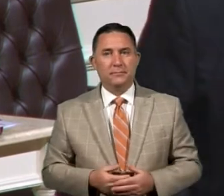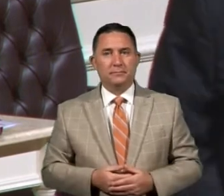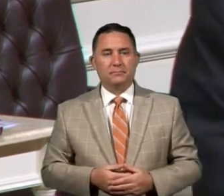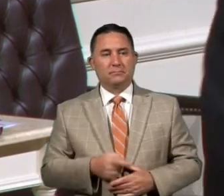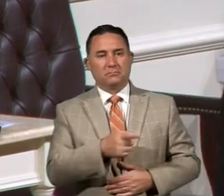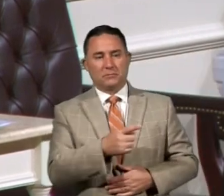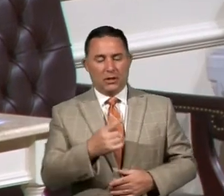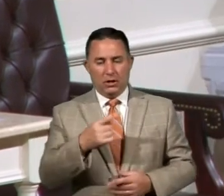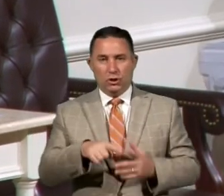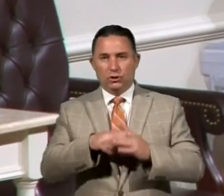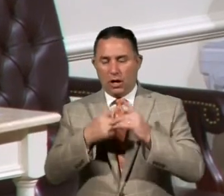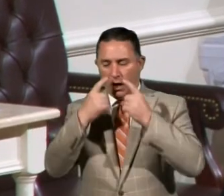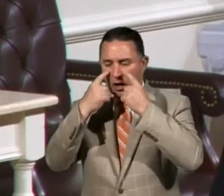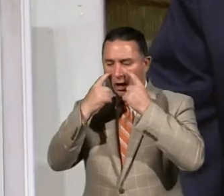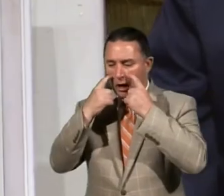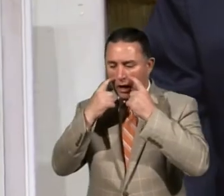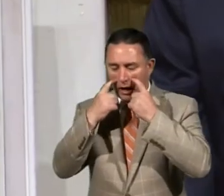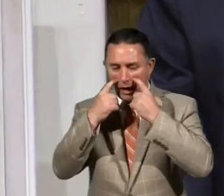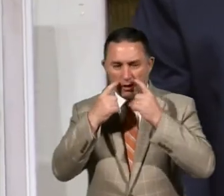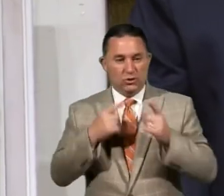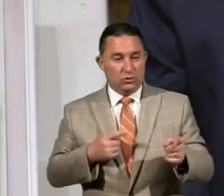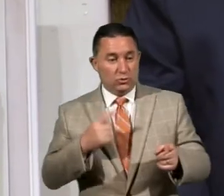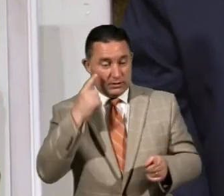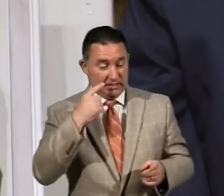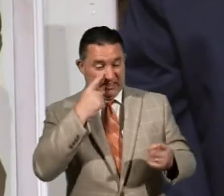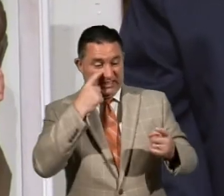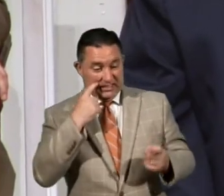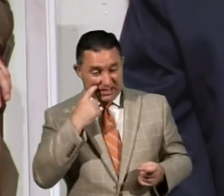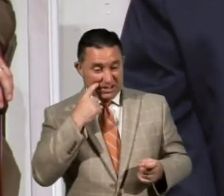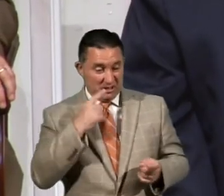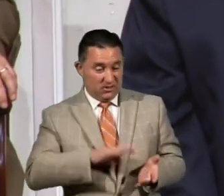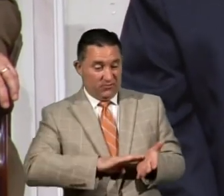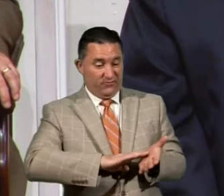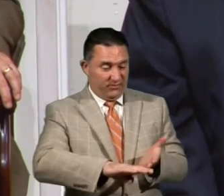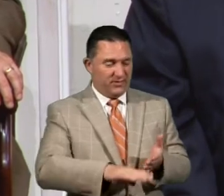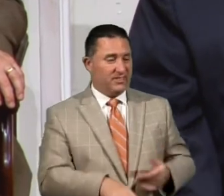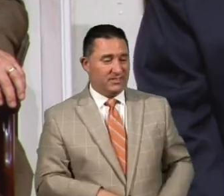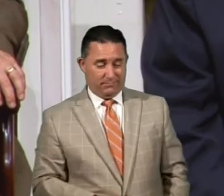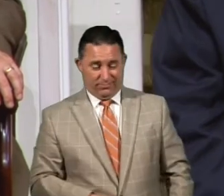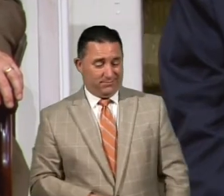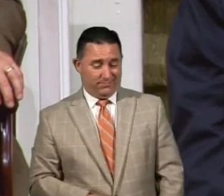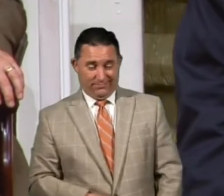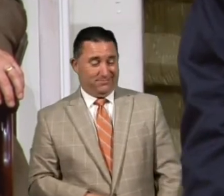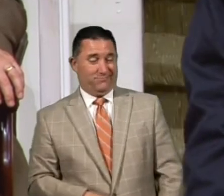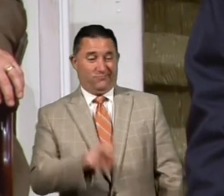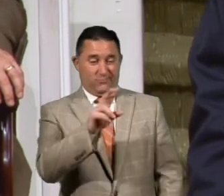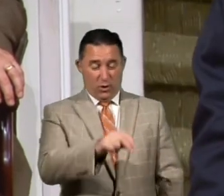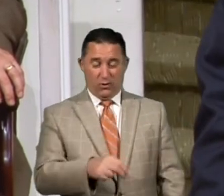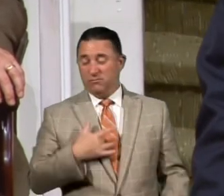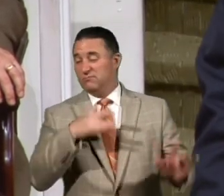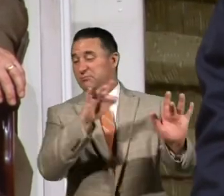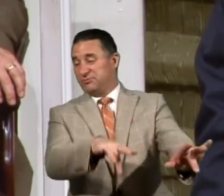She teared up a little bit, and I said, well, if you think tears are going to get you something, you're dreaming.